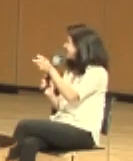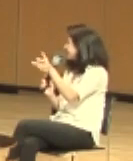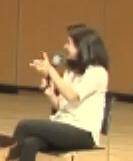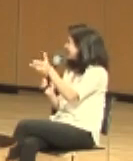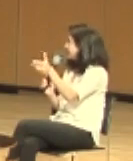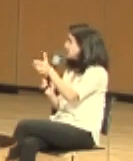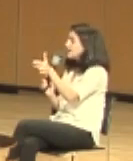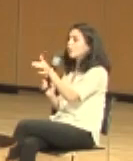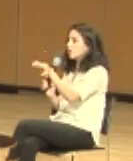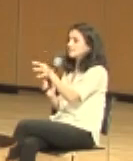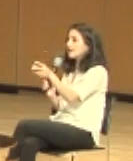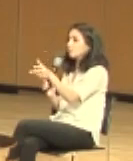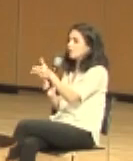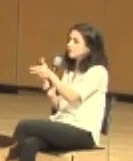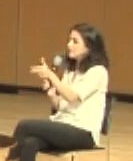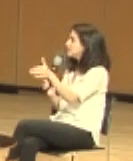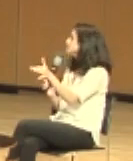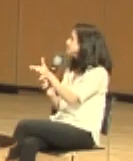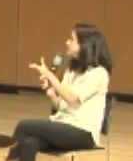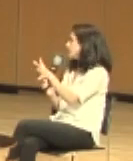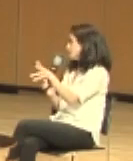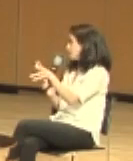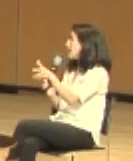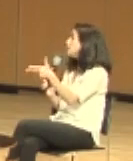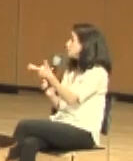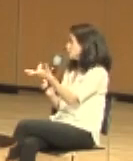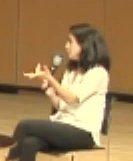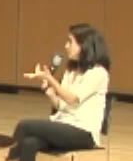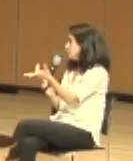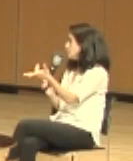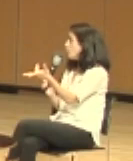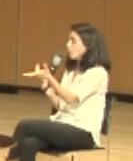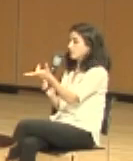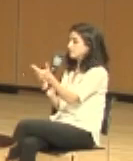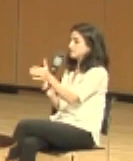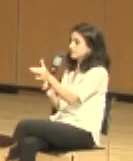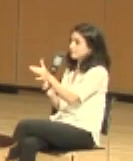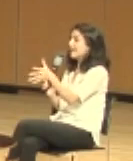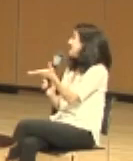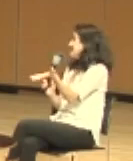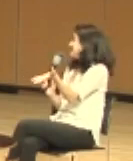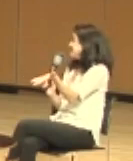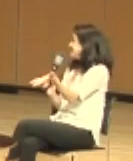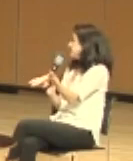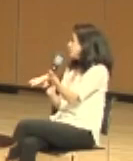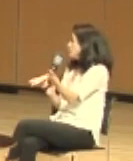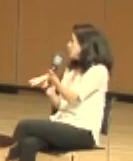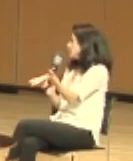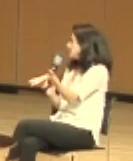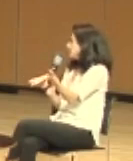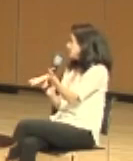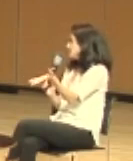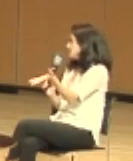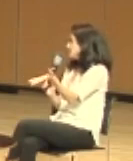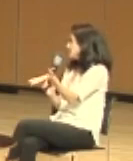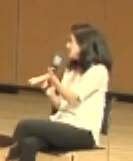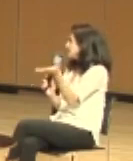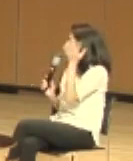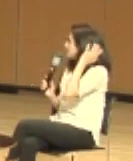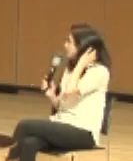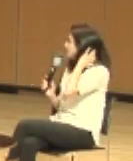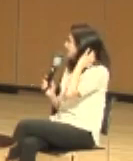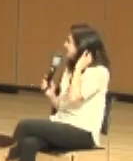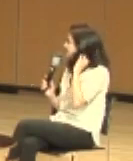noise and you can't quite tell whether it is a prayer or it's just pain the words emitted in a